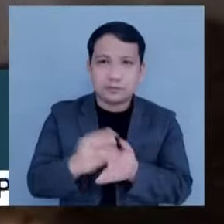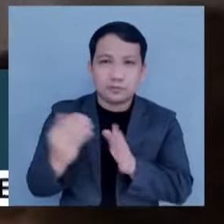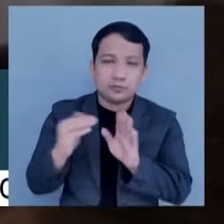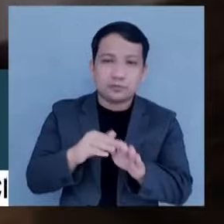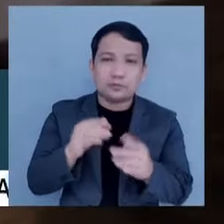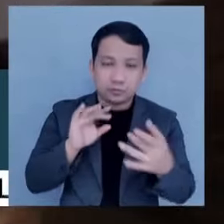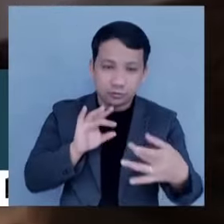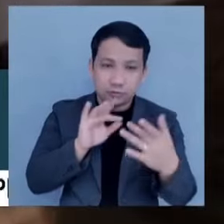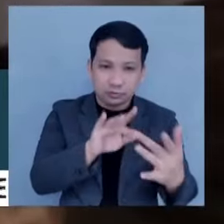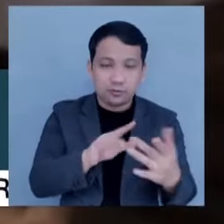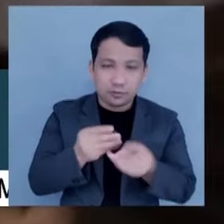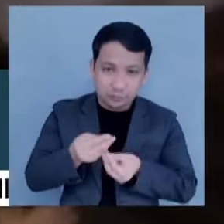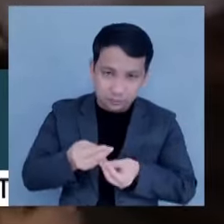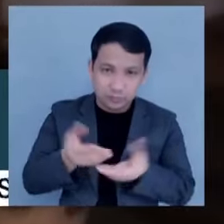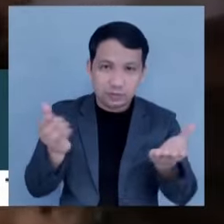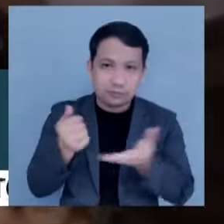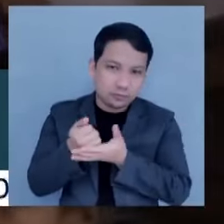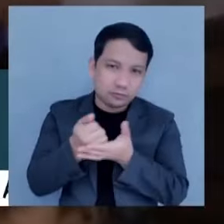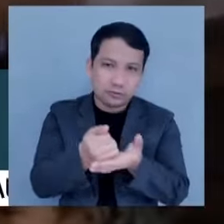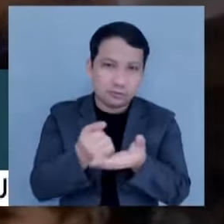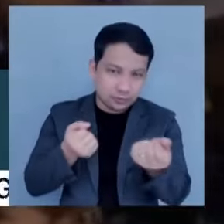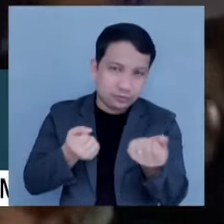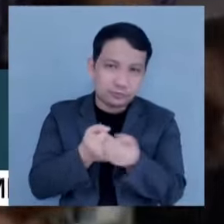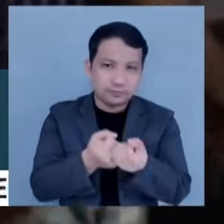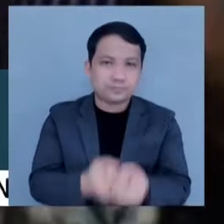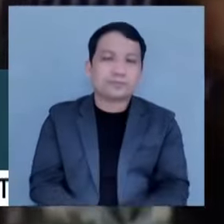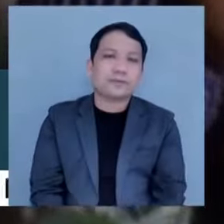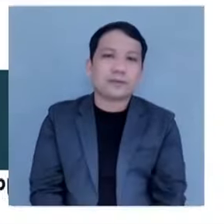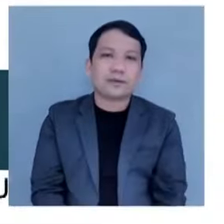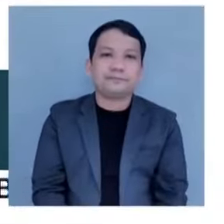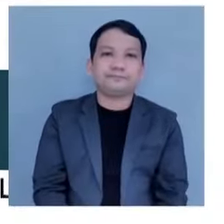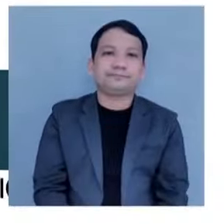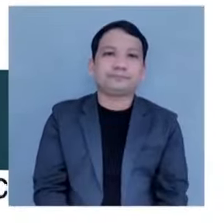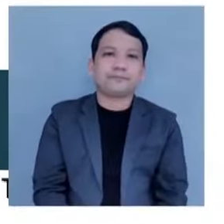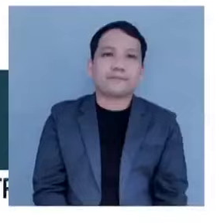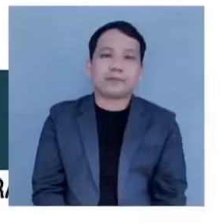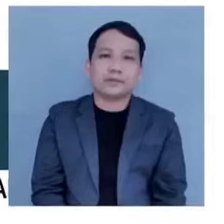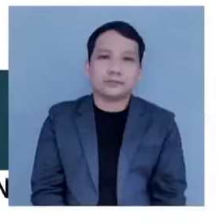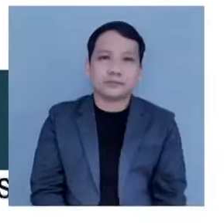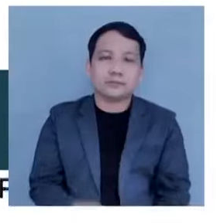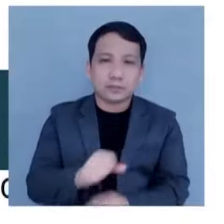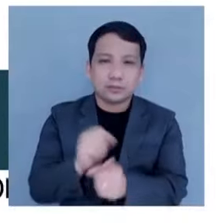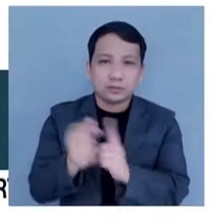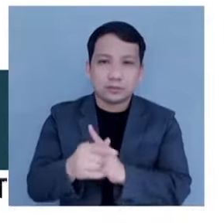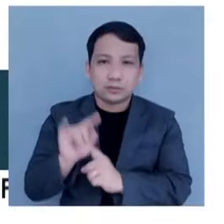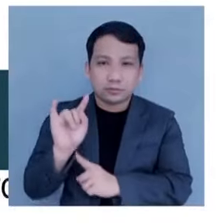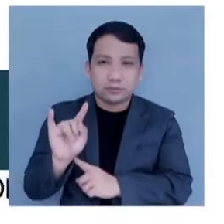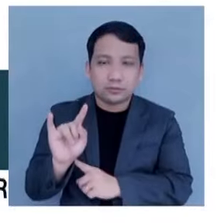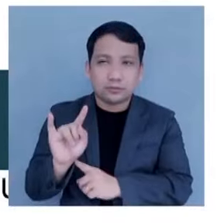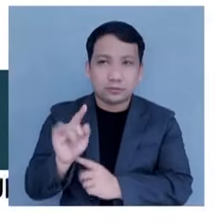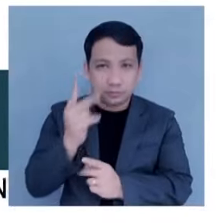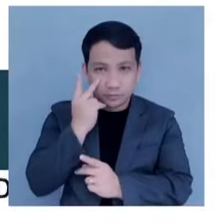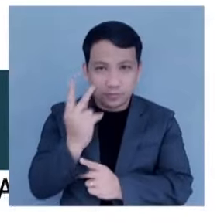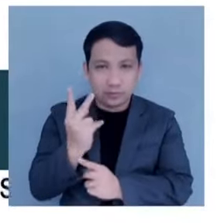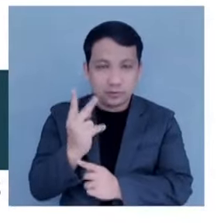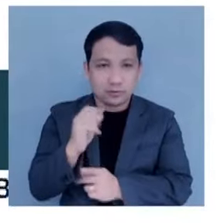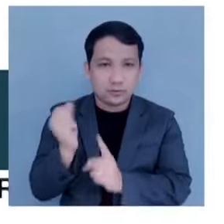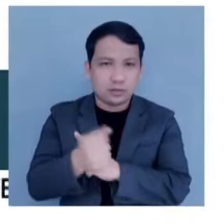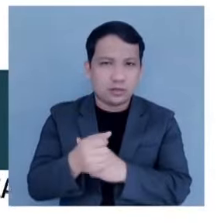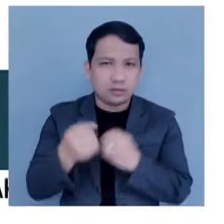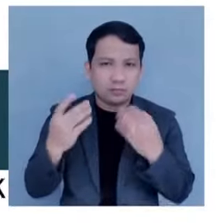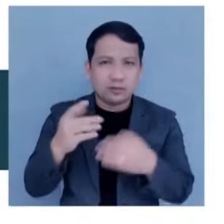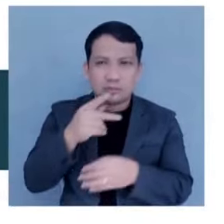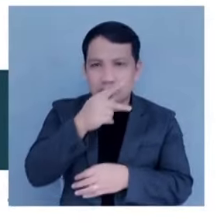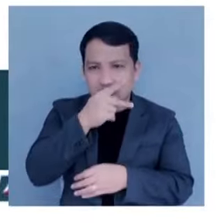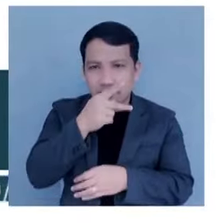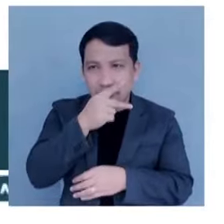them augmentation support. You know, Secretary, when you look at your social media feeds, you're going to see there private individuals